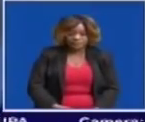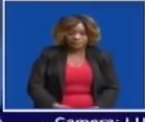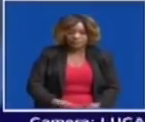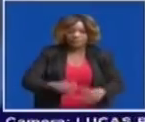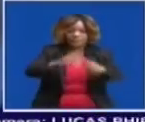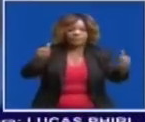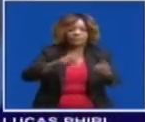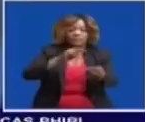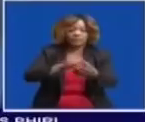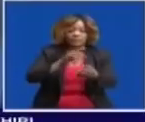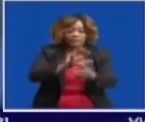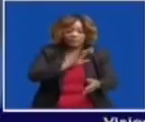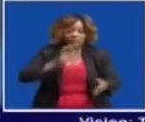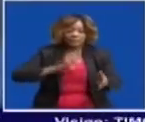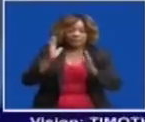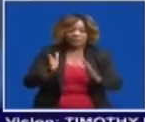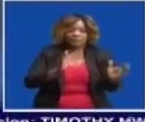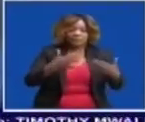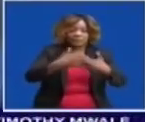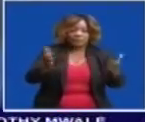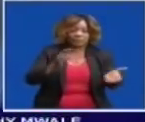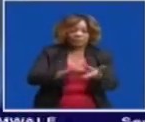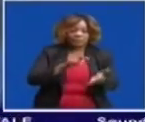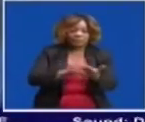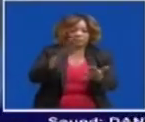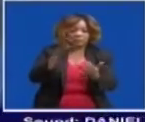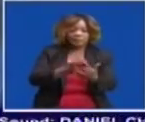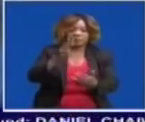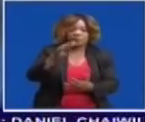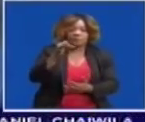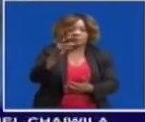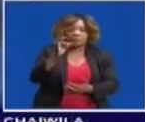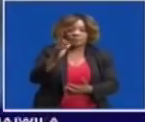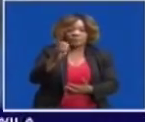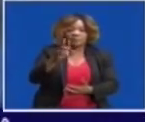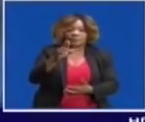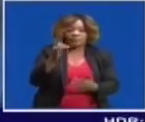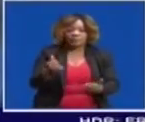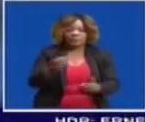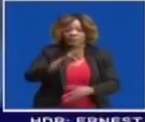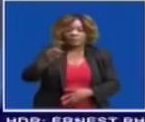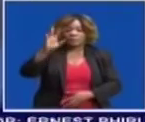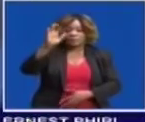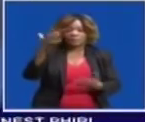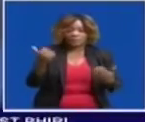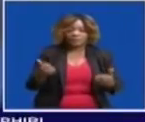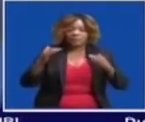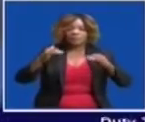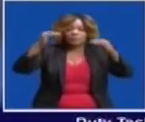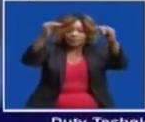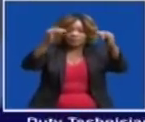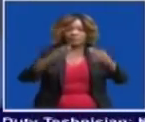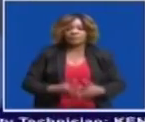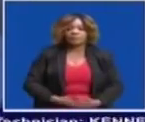General Nursing Council of Zambia says preparations to open a nursing and midwifery school in Sesheke District, Western Province have advanced.